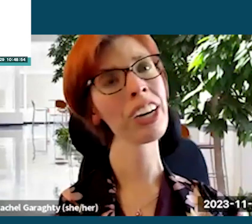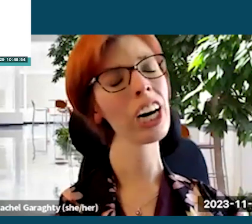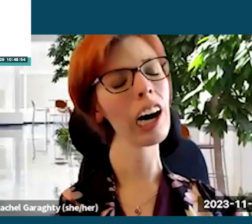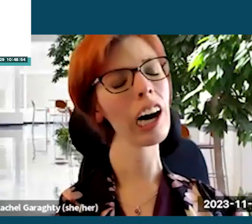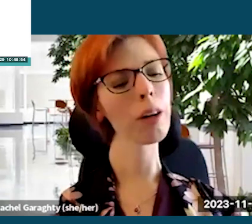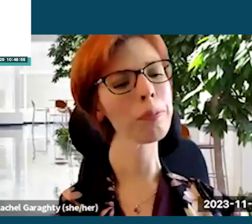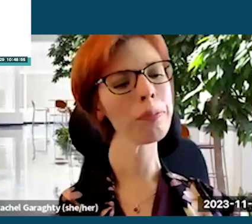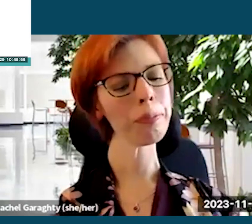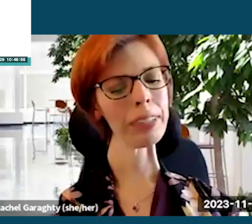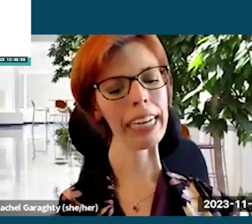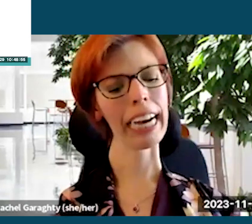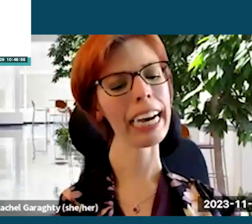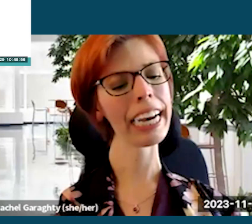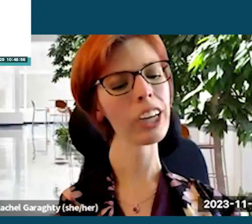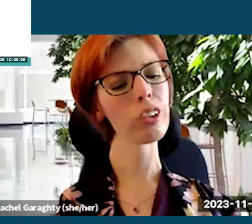human.